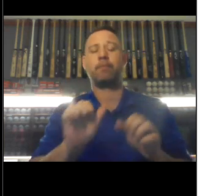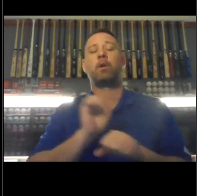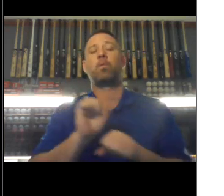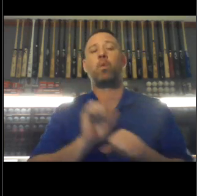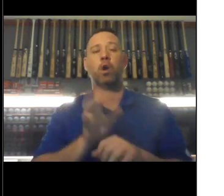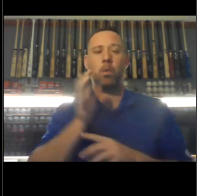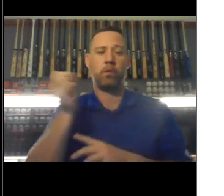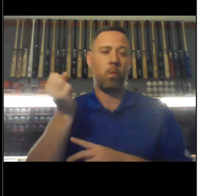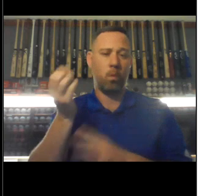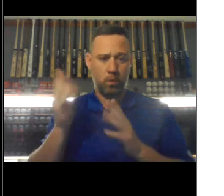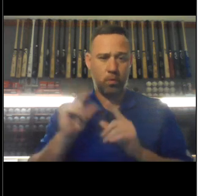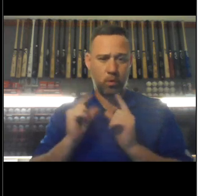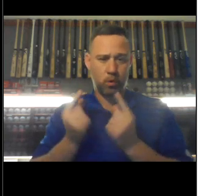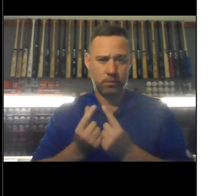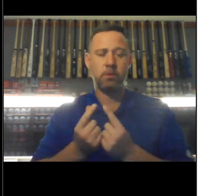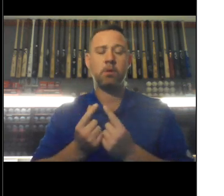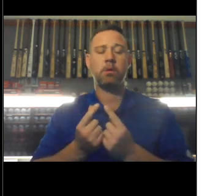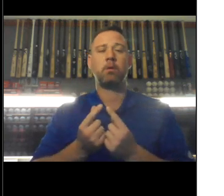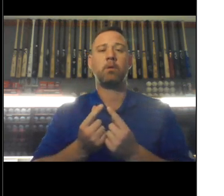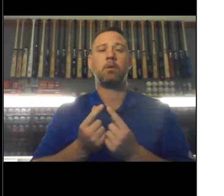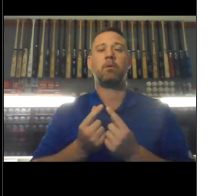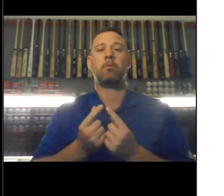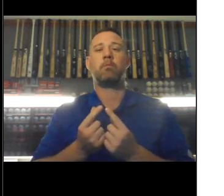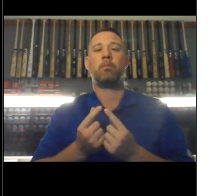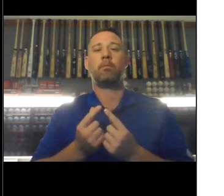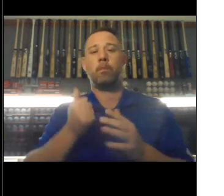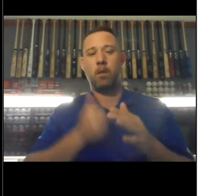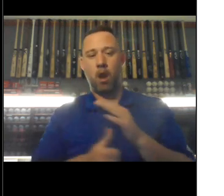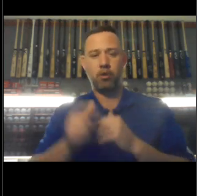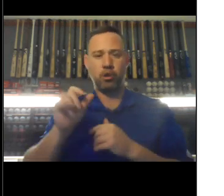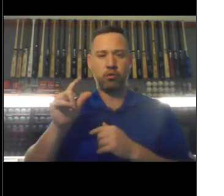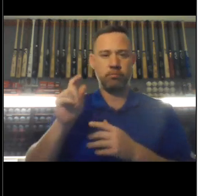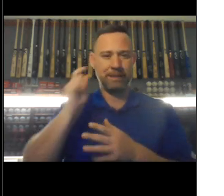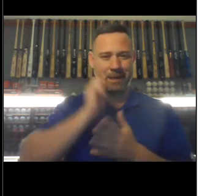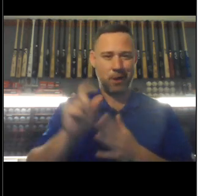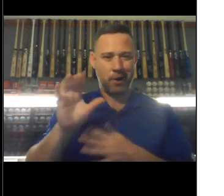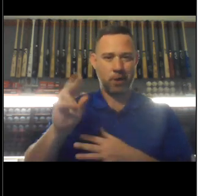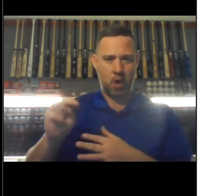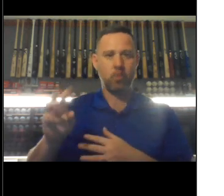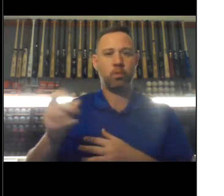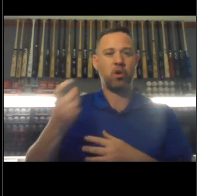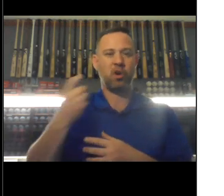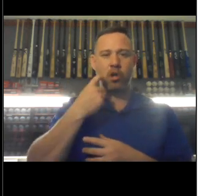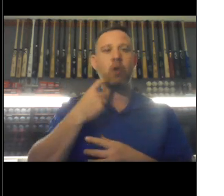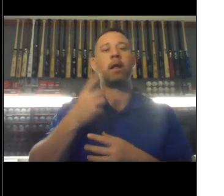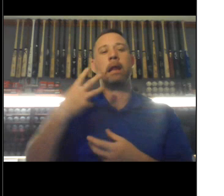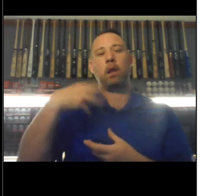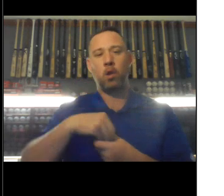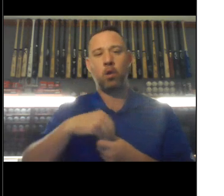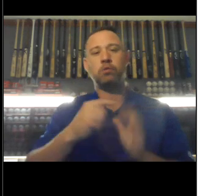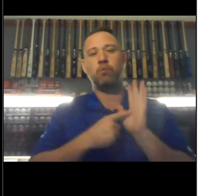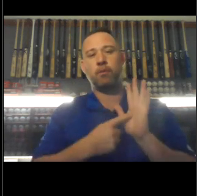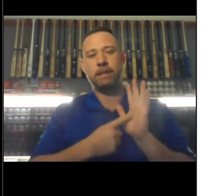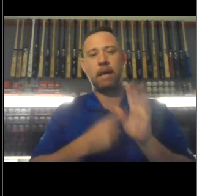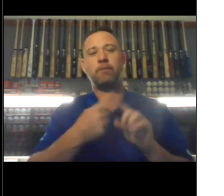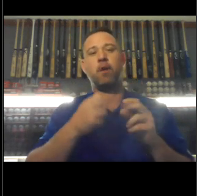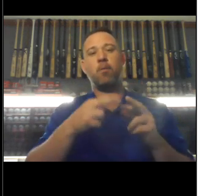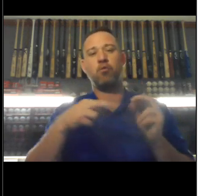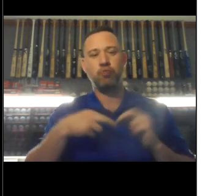working groups that Undersecretary Canove mentioned earlier, and that includes representation from regional